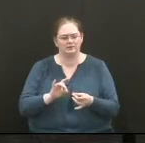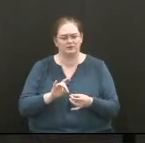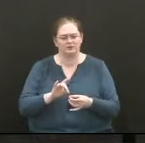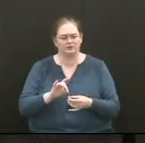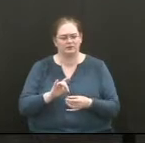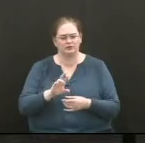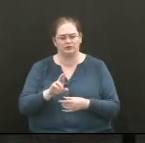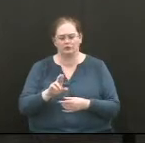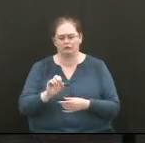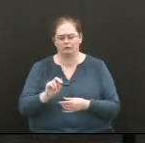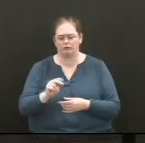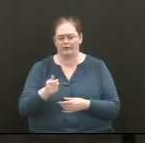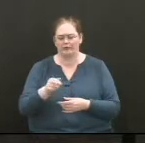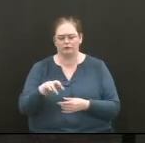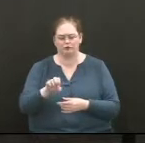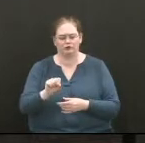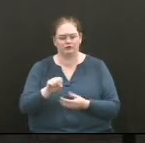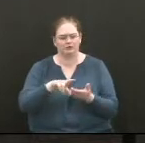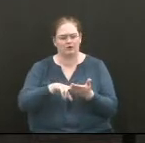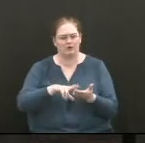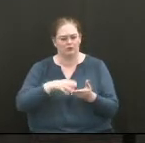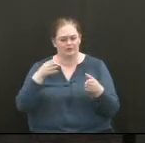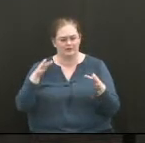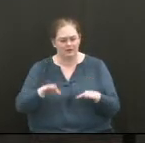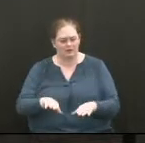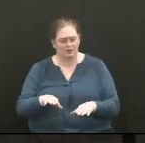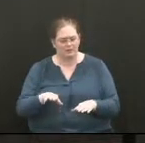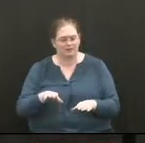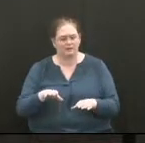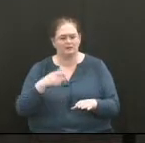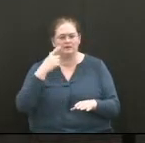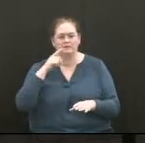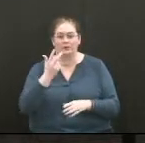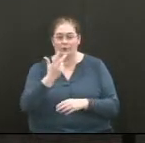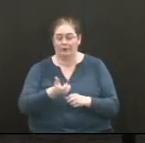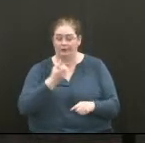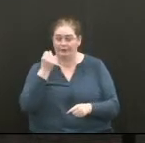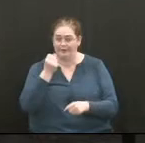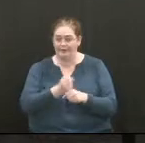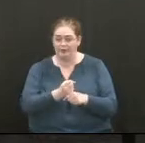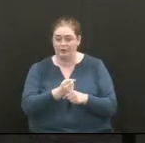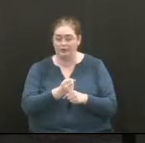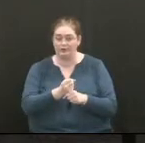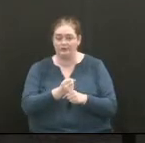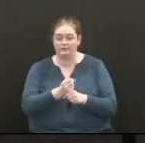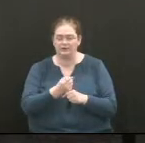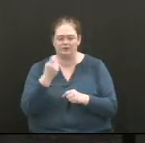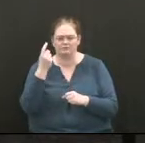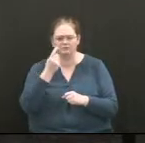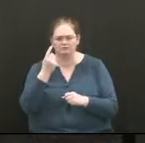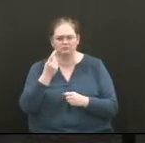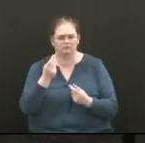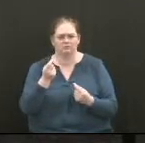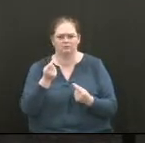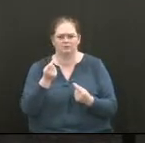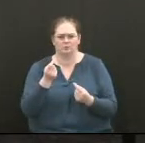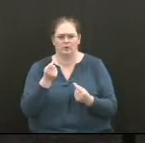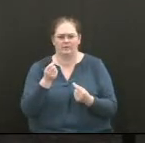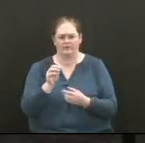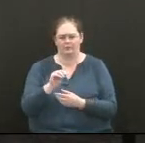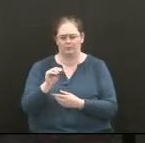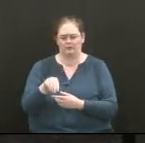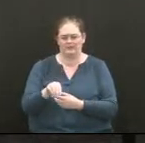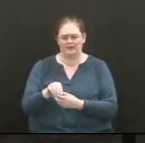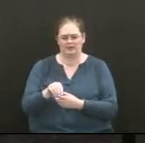Rangers contract settlement for 3 years. And I was just wondering what the